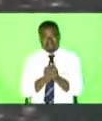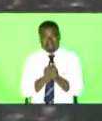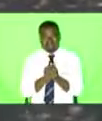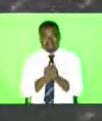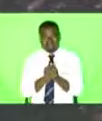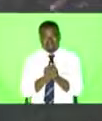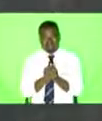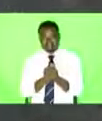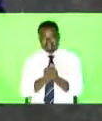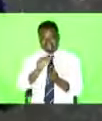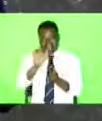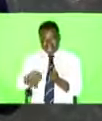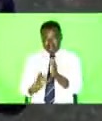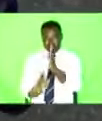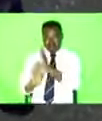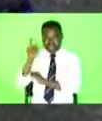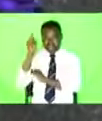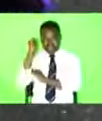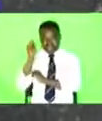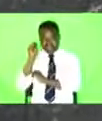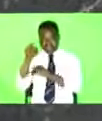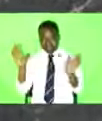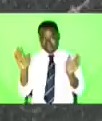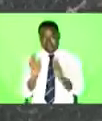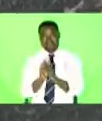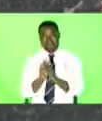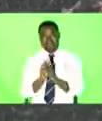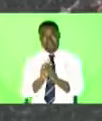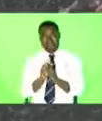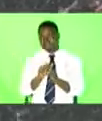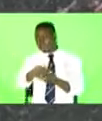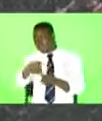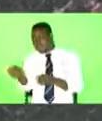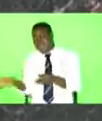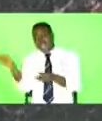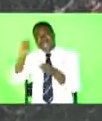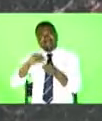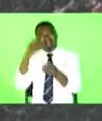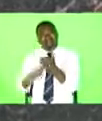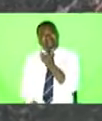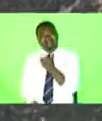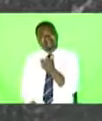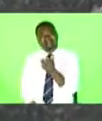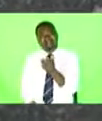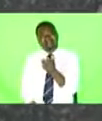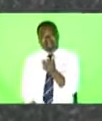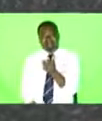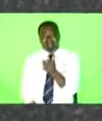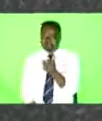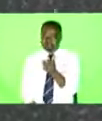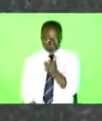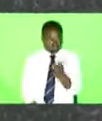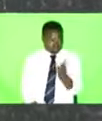This is God's testimony. What else do you need to add? It works.